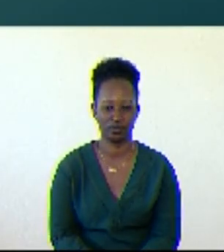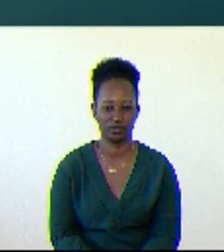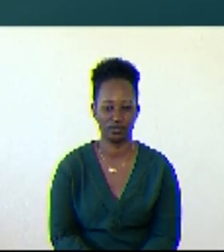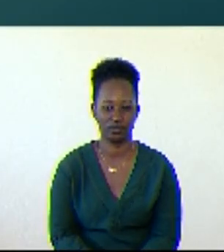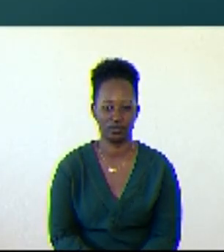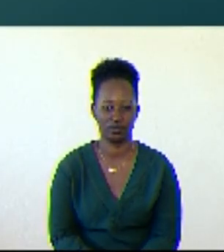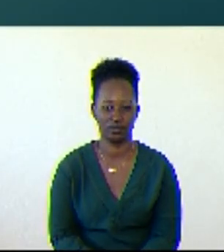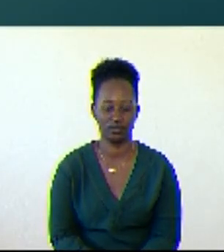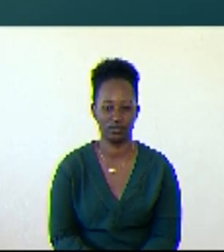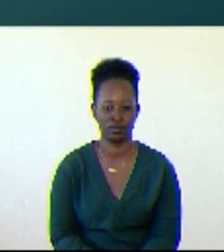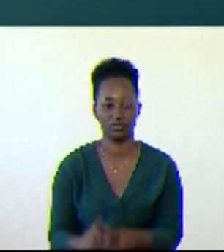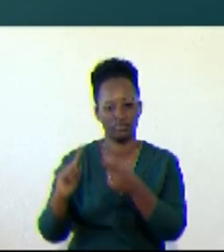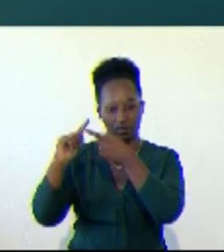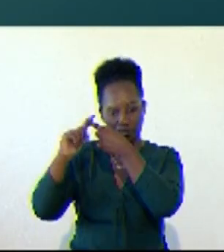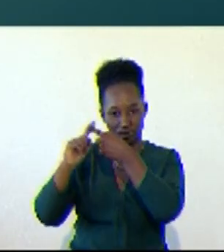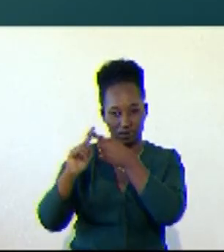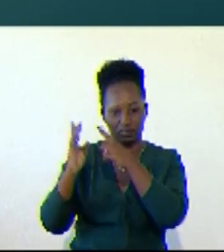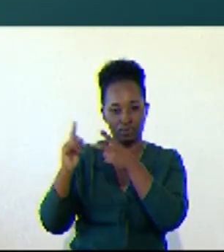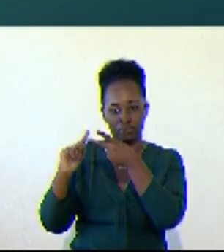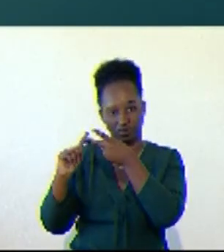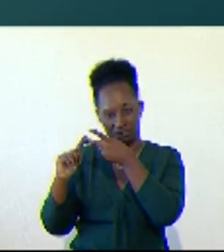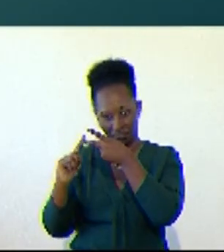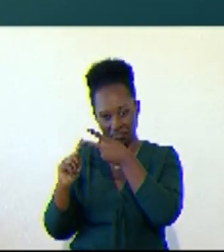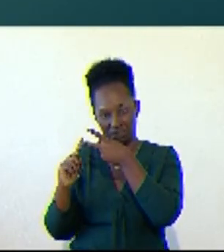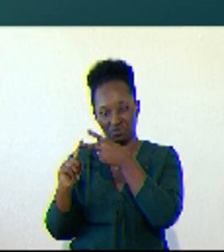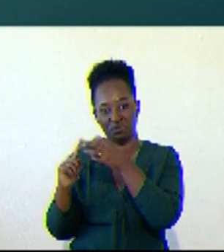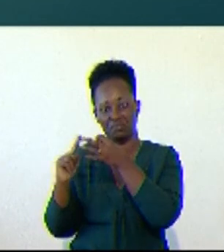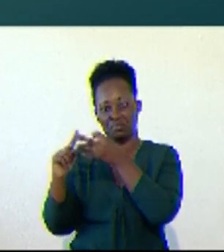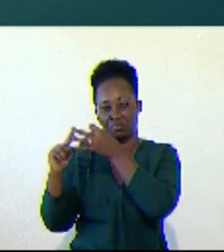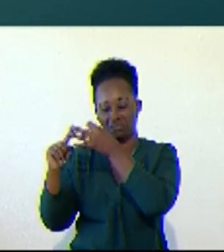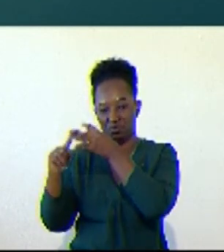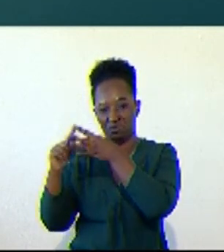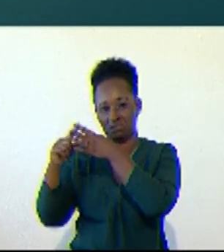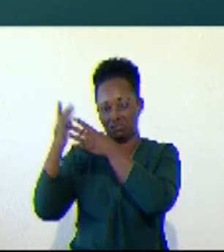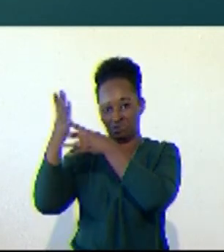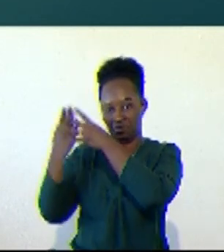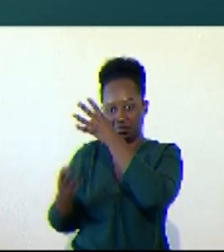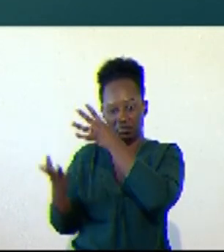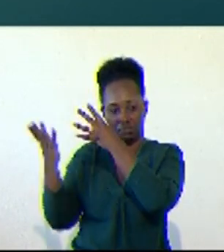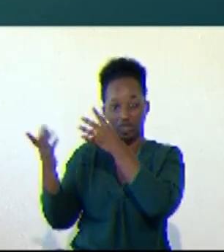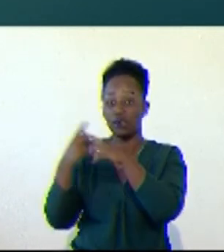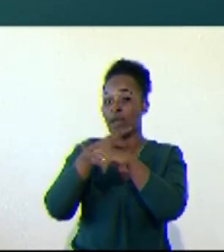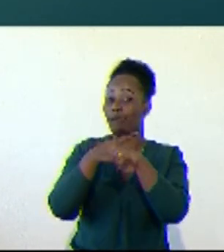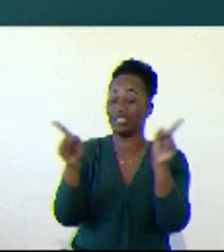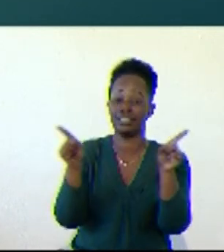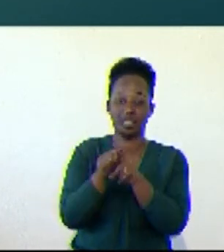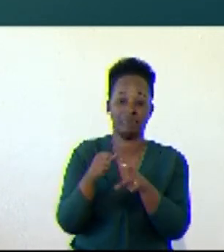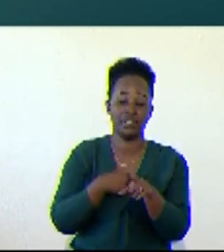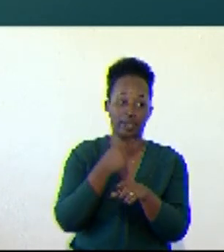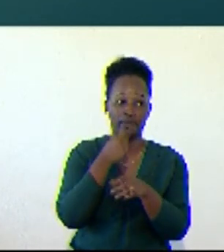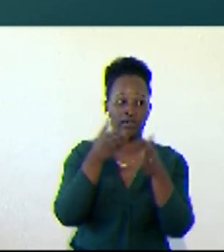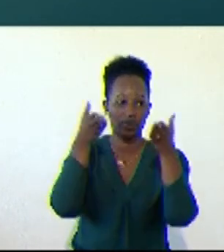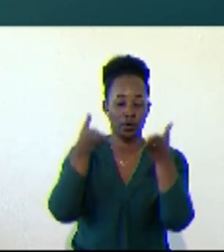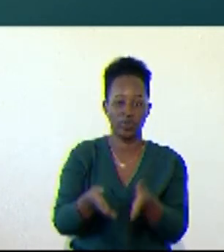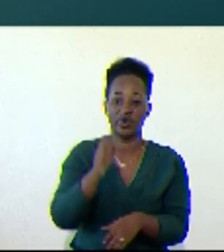condensation reactions, reduction reactions, and oxidation reactions. But as I said, today it is